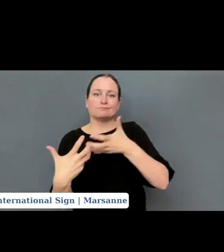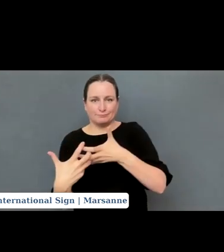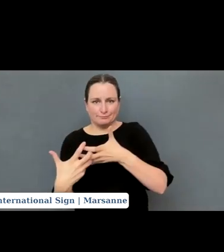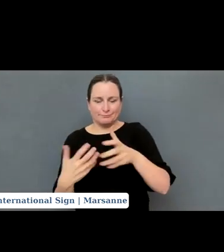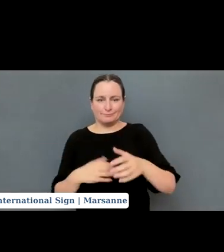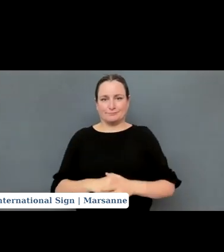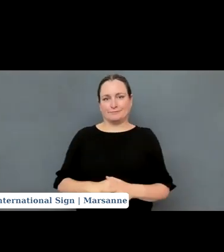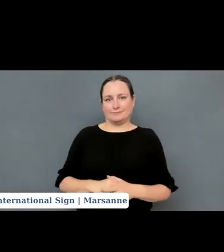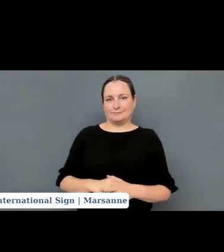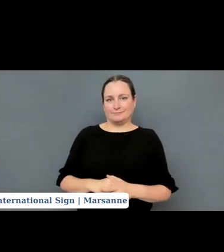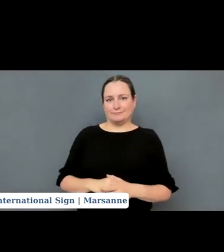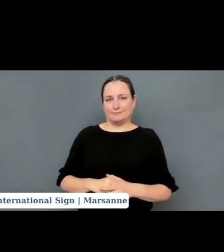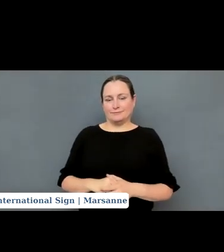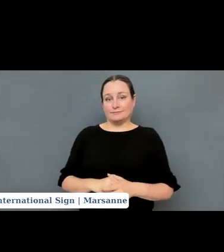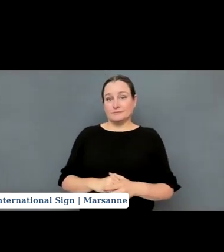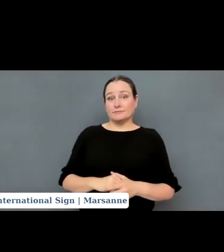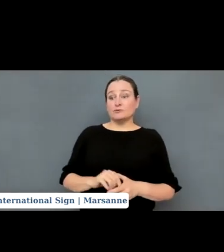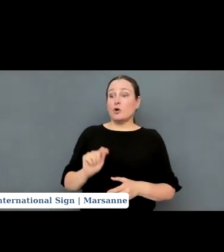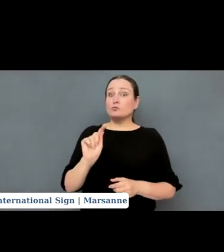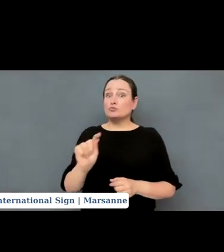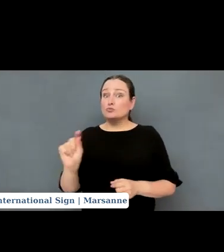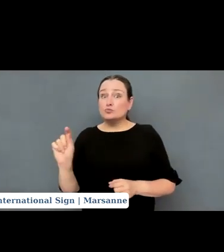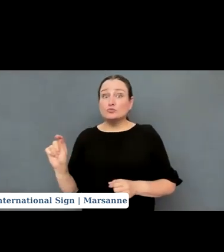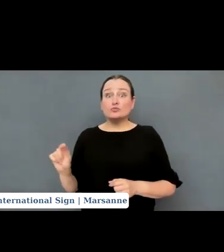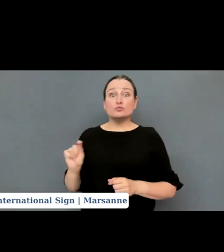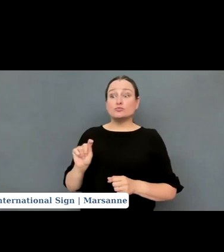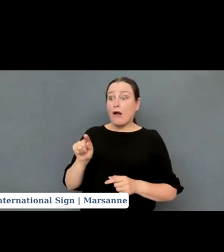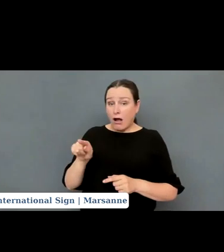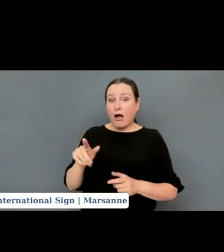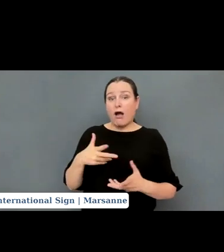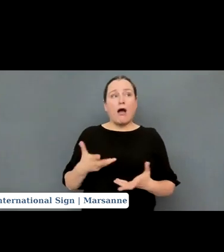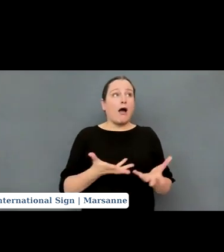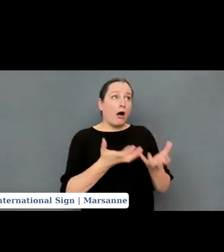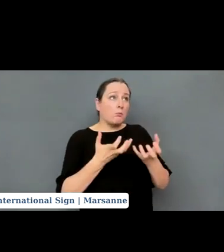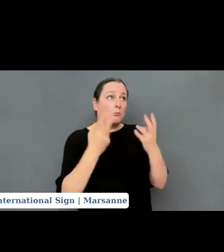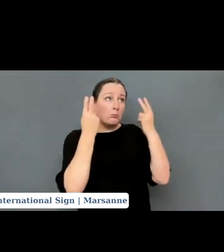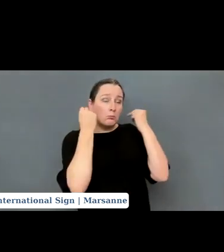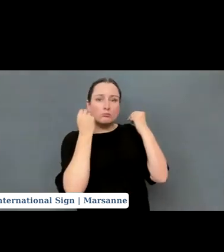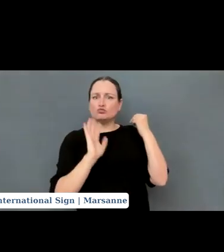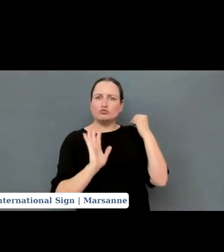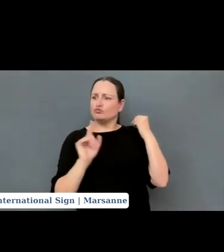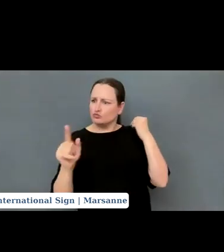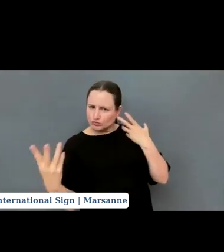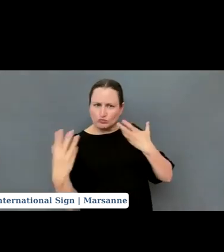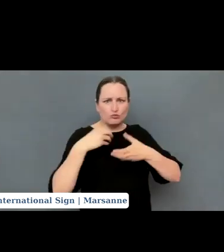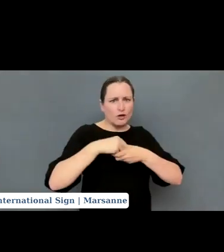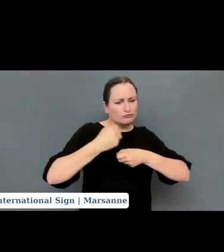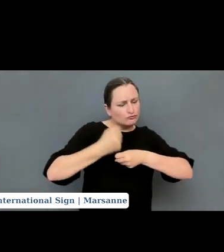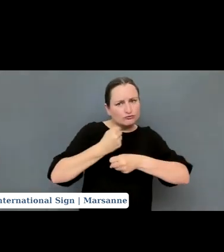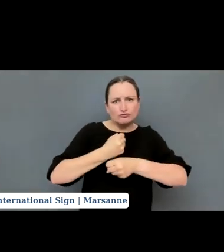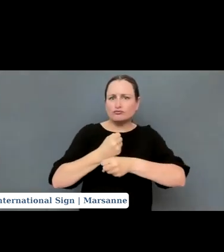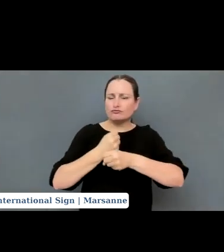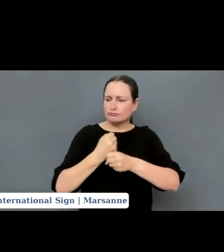to make active part and to clearly perceive the objectives of the program, to have a